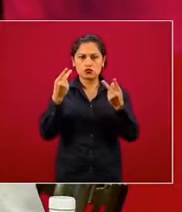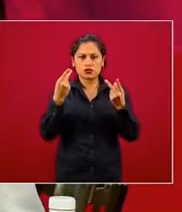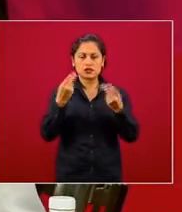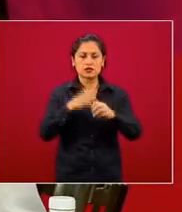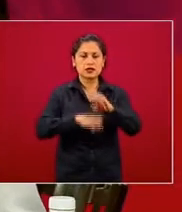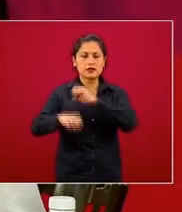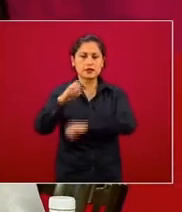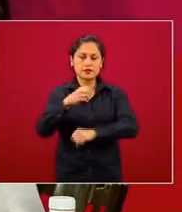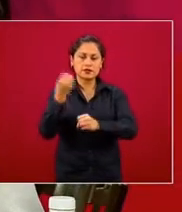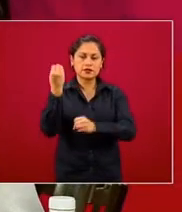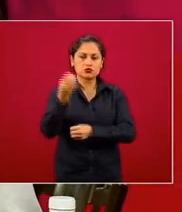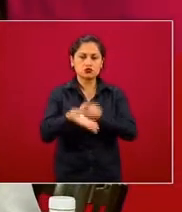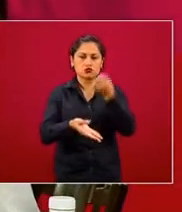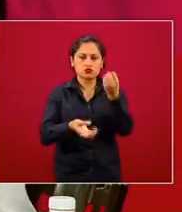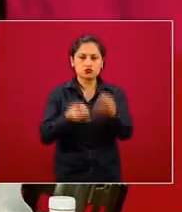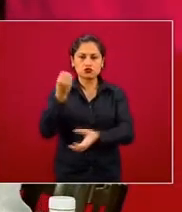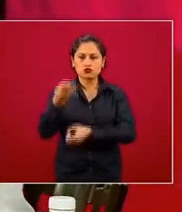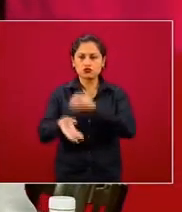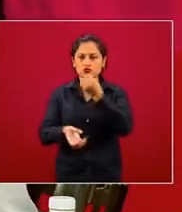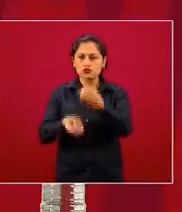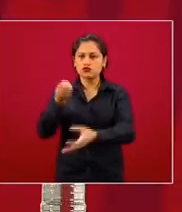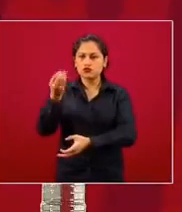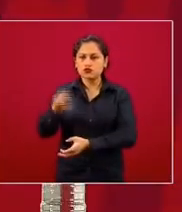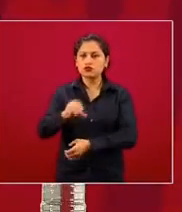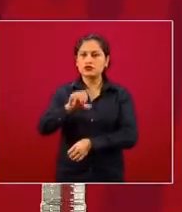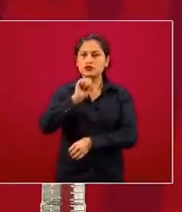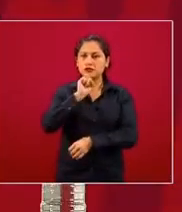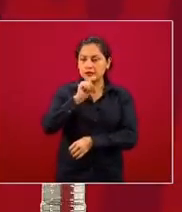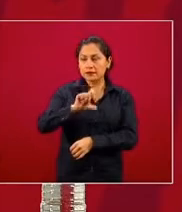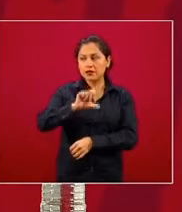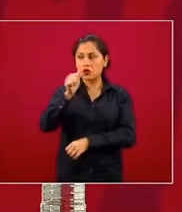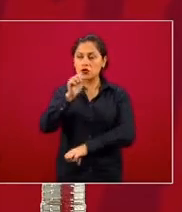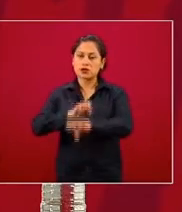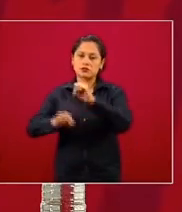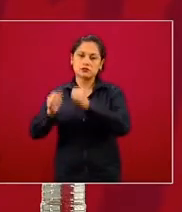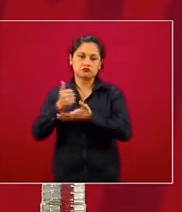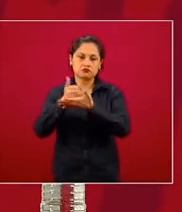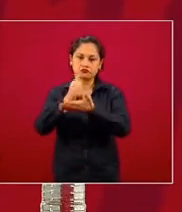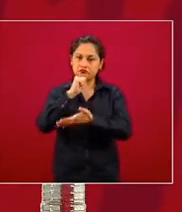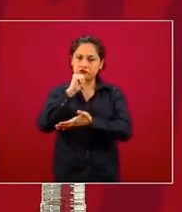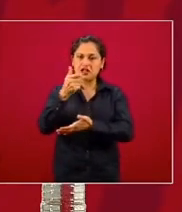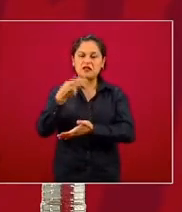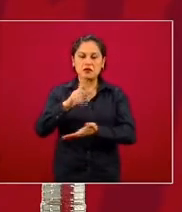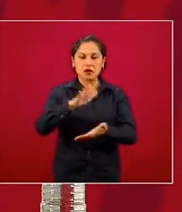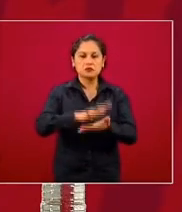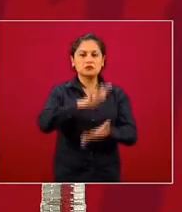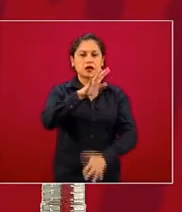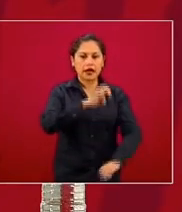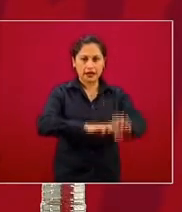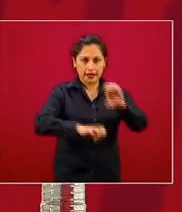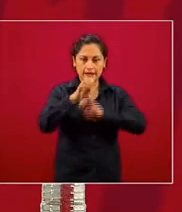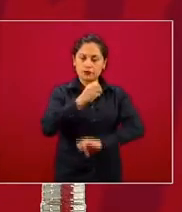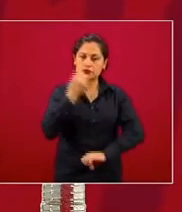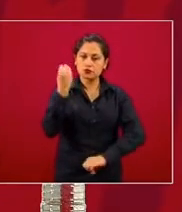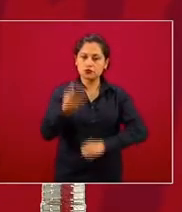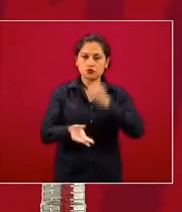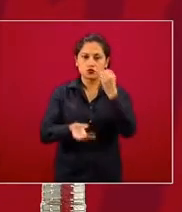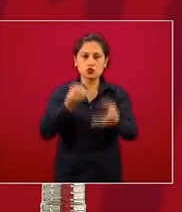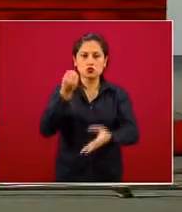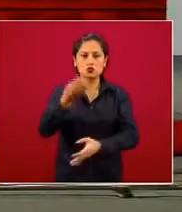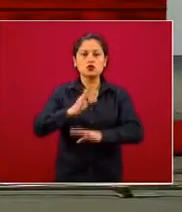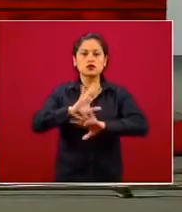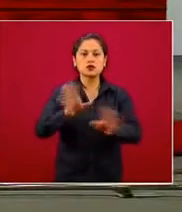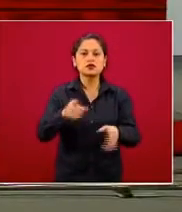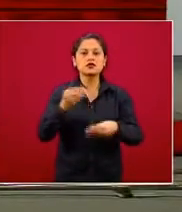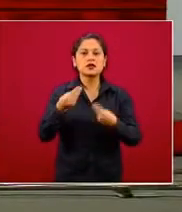muchas empresas, And, we have also desafortunadamente had otras so, que no so, se han so cumplido many de others that mejor manera, haven't la gran mayoría lo responded ha the hecho same así. way, but Y ha habido fortunately, muchas most of donaciones them y have. tuvimos